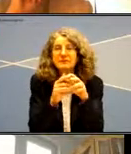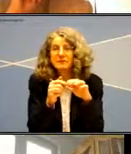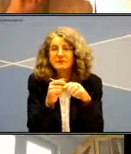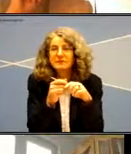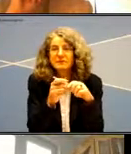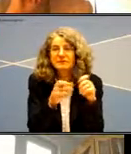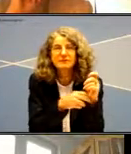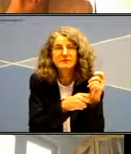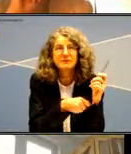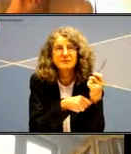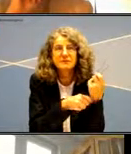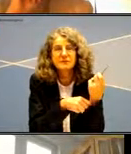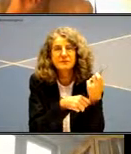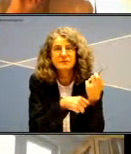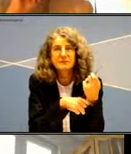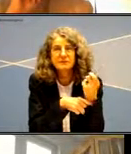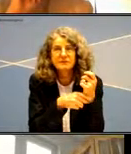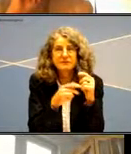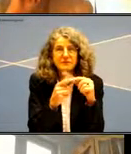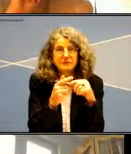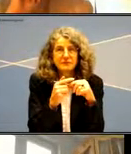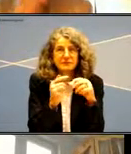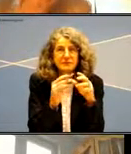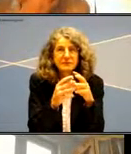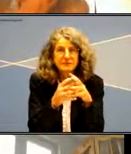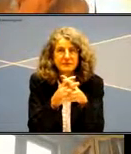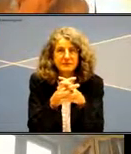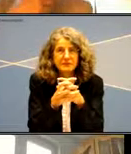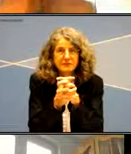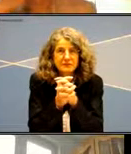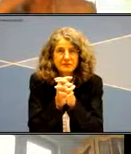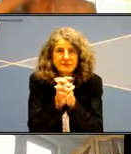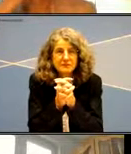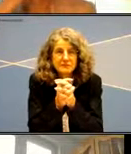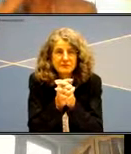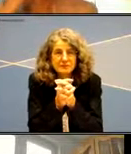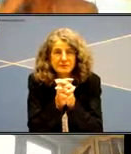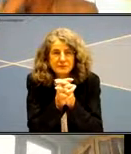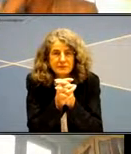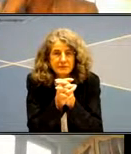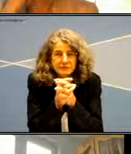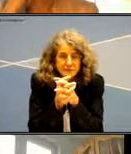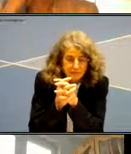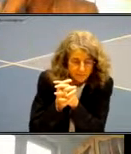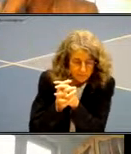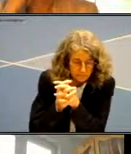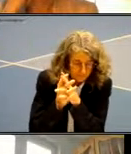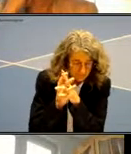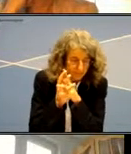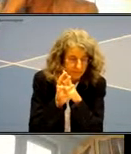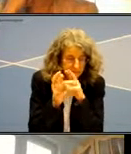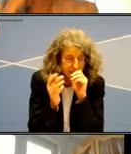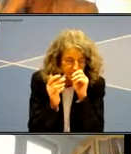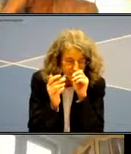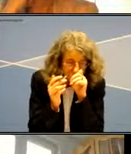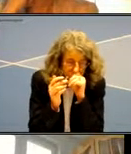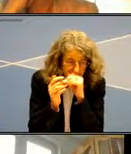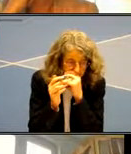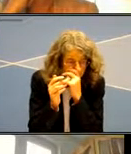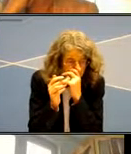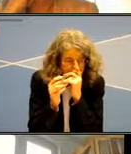the individual burden and, for example, retrofitting. And we were hearing about the options for Mr. and Mrs. Jones. Somebody